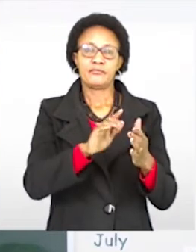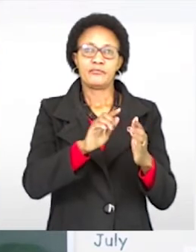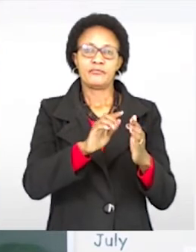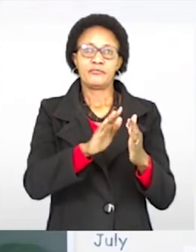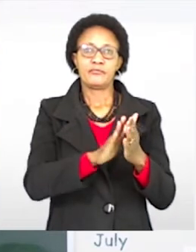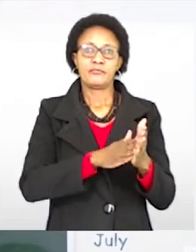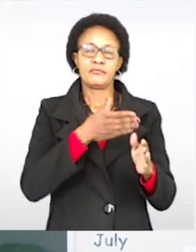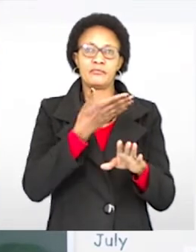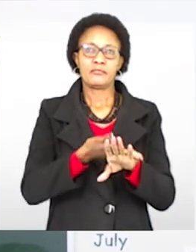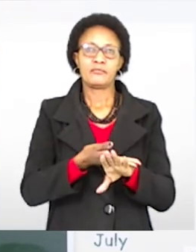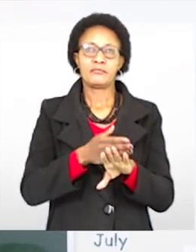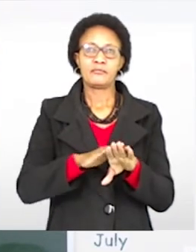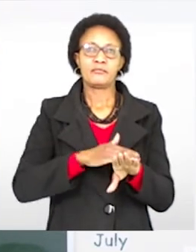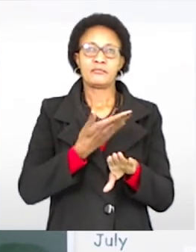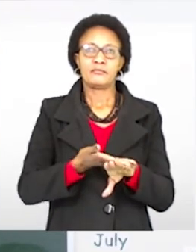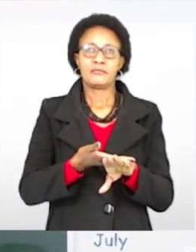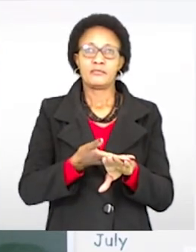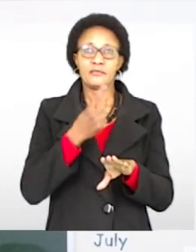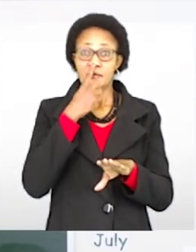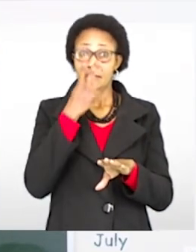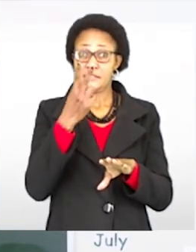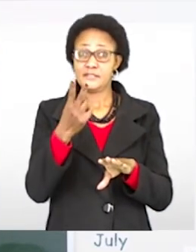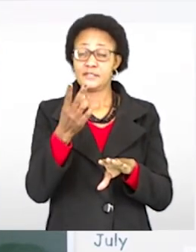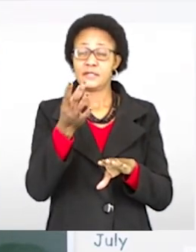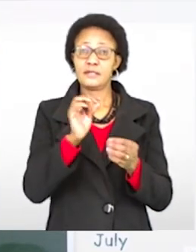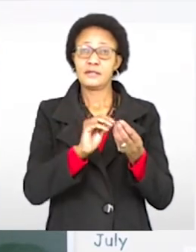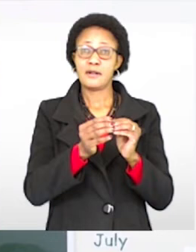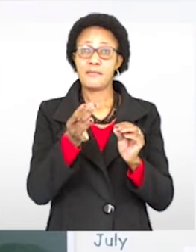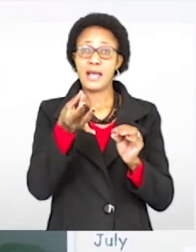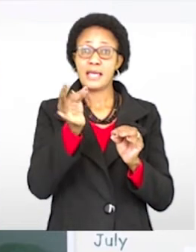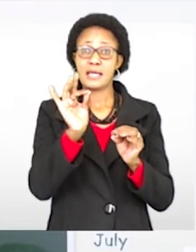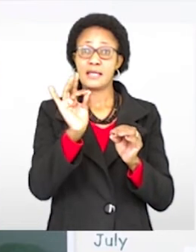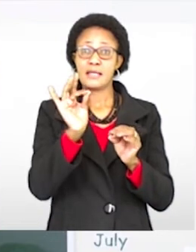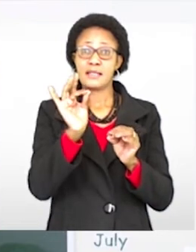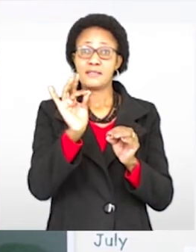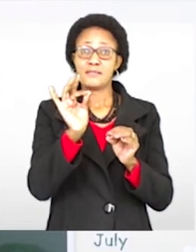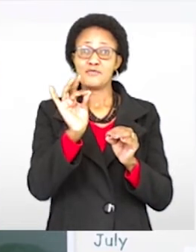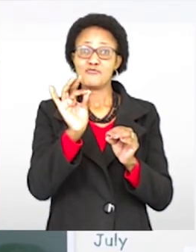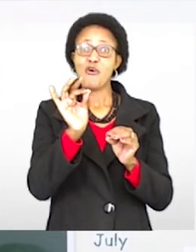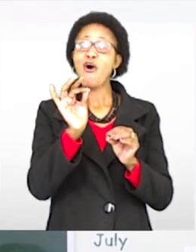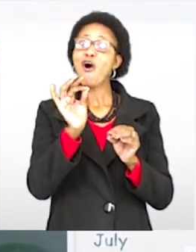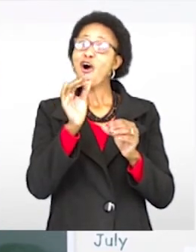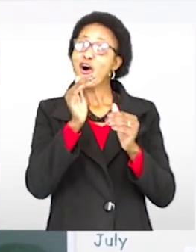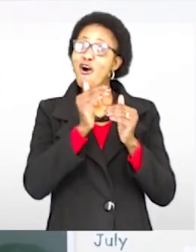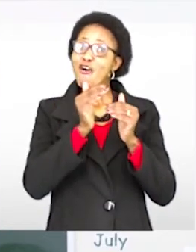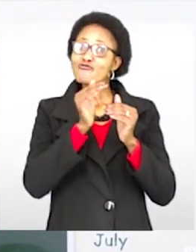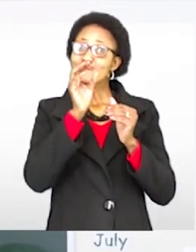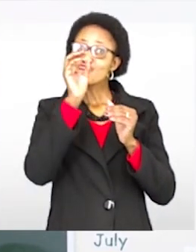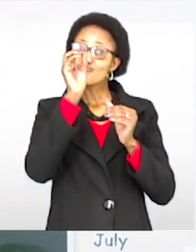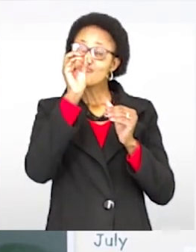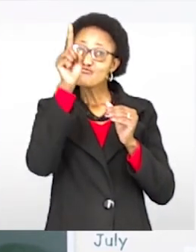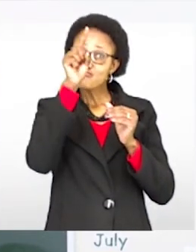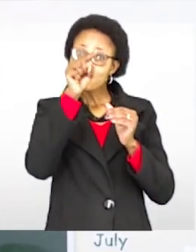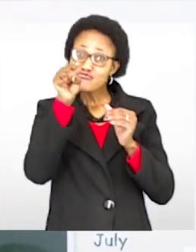number 8. Now, as you can see, it is made up of almost 2 circles. When you're drawing the